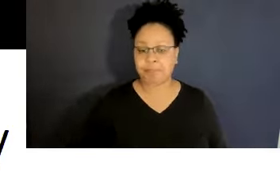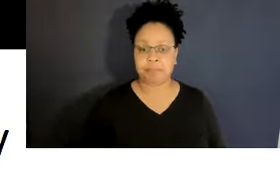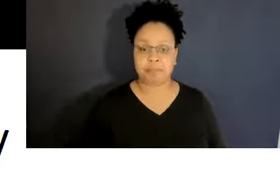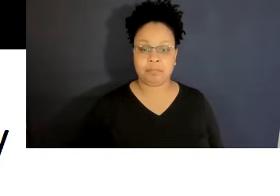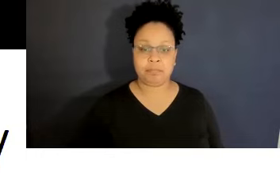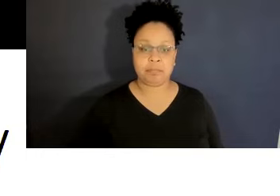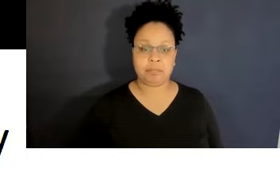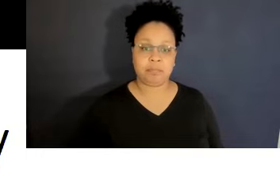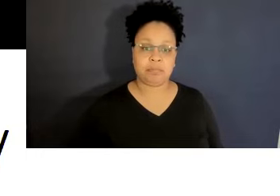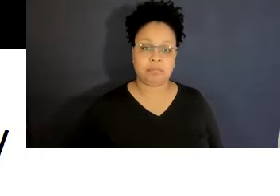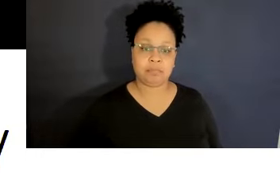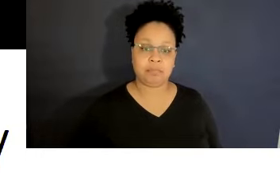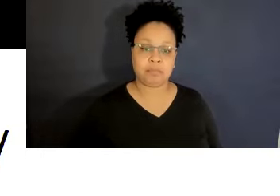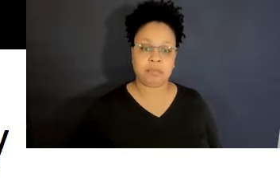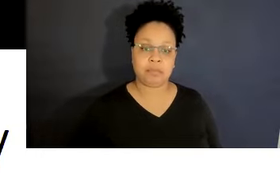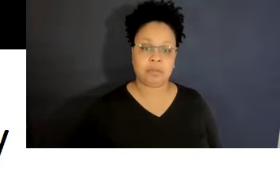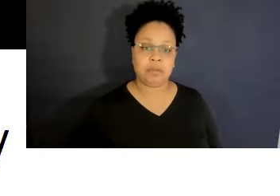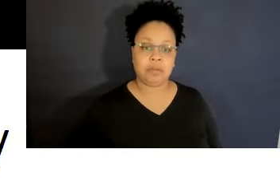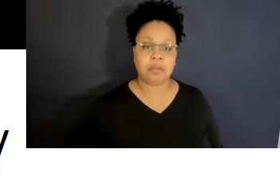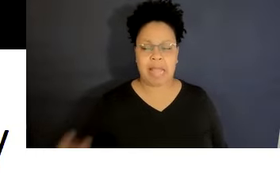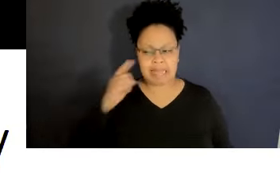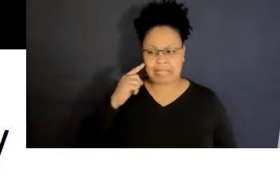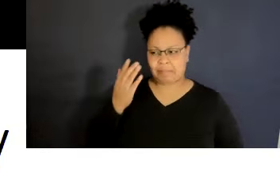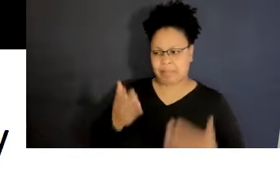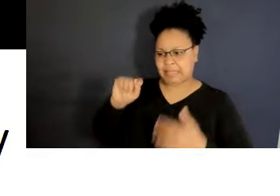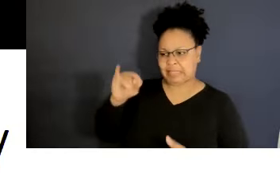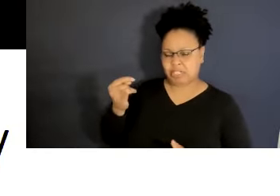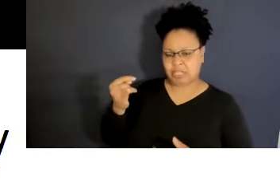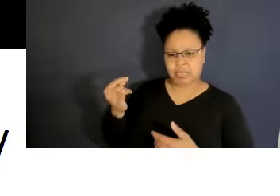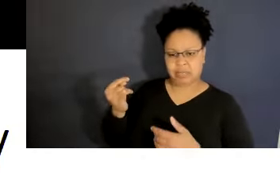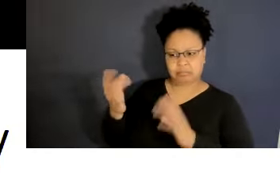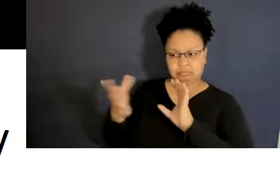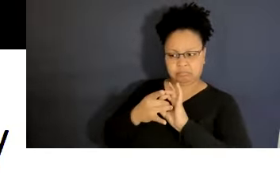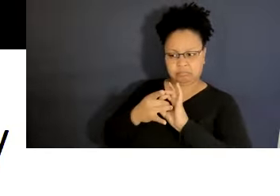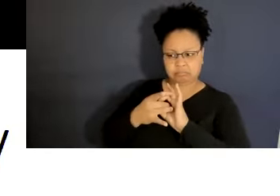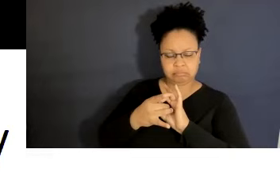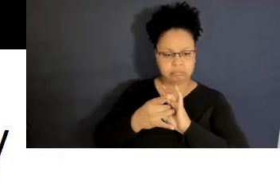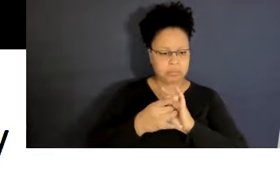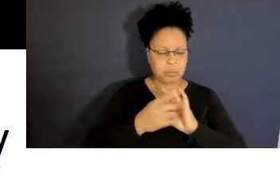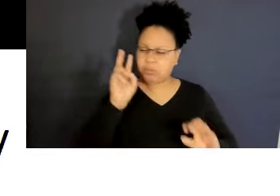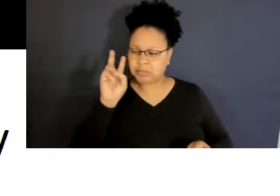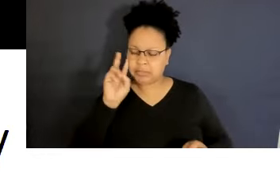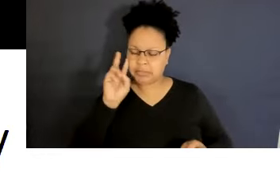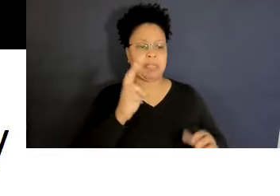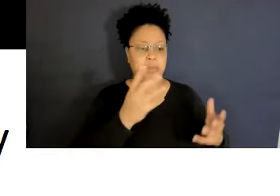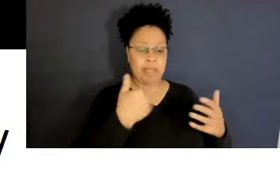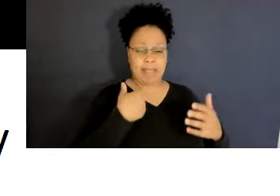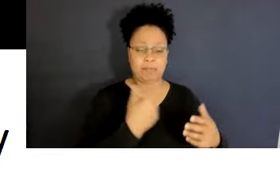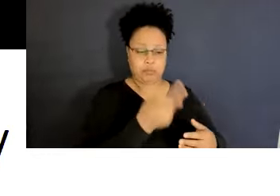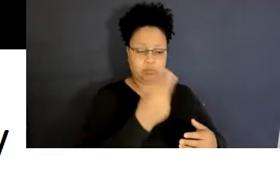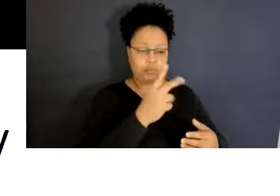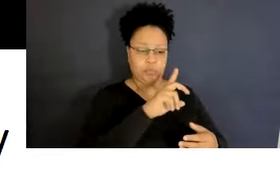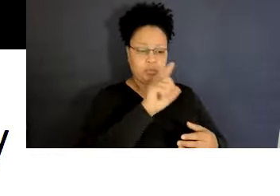Well, we're waiting for him. We do have 2 more questions if you want to take those, and then we can move on. Yes, please. Okay, this is